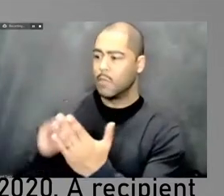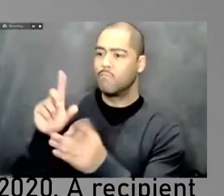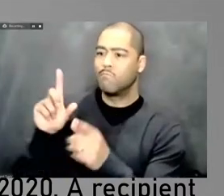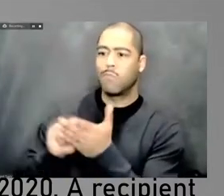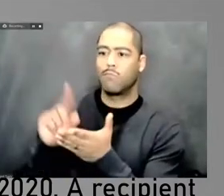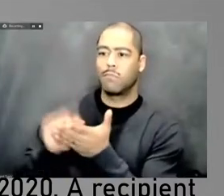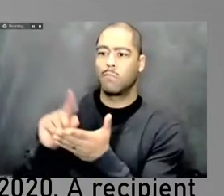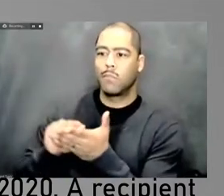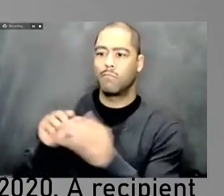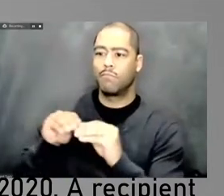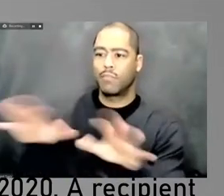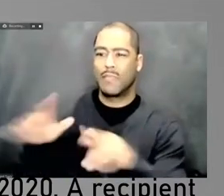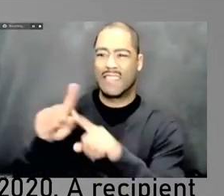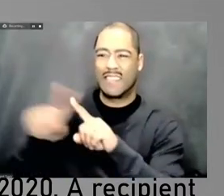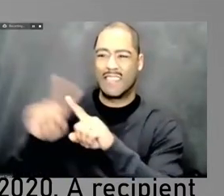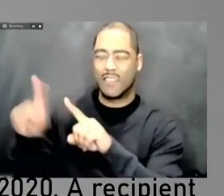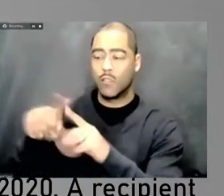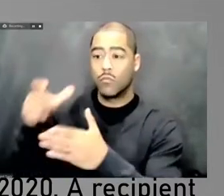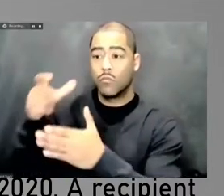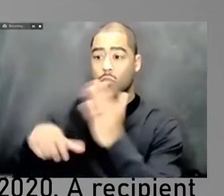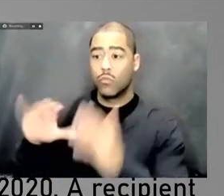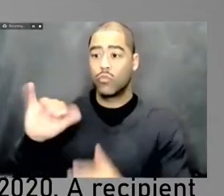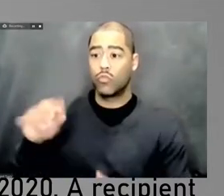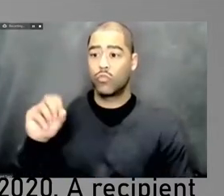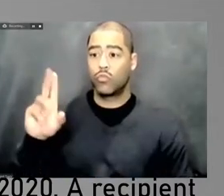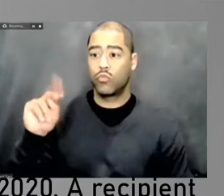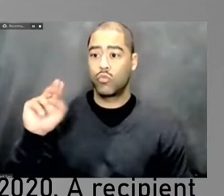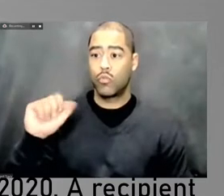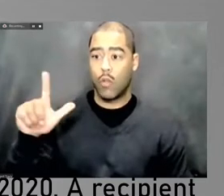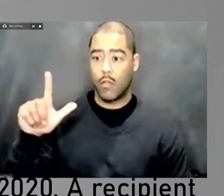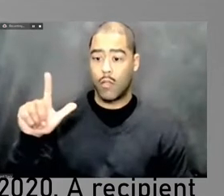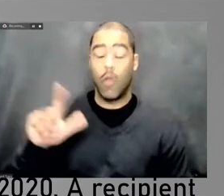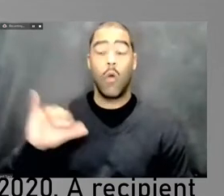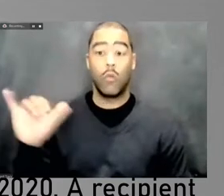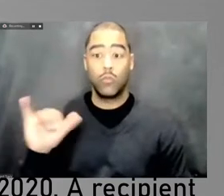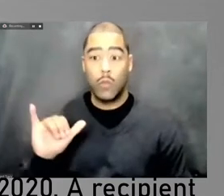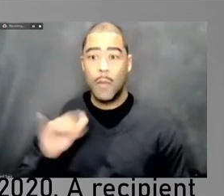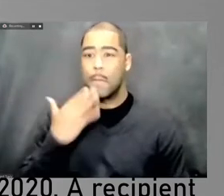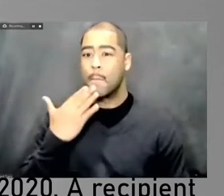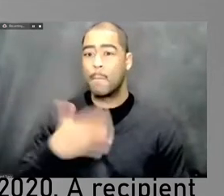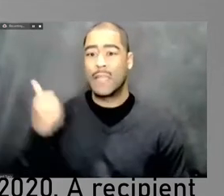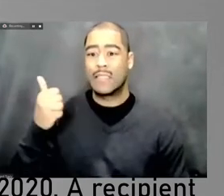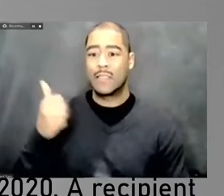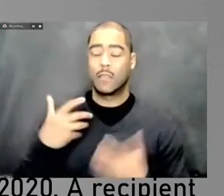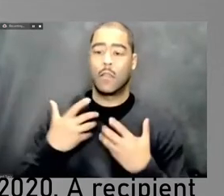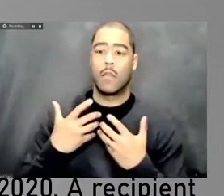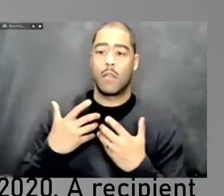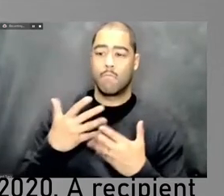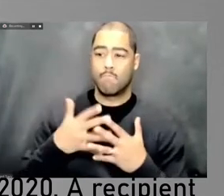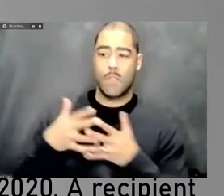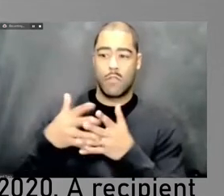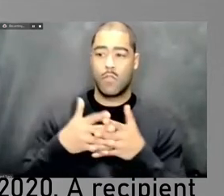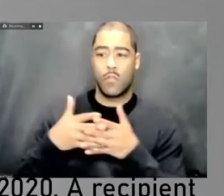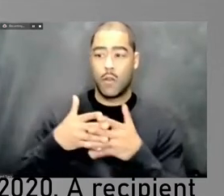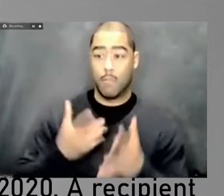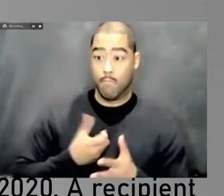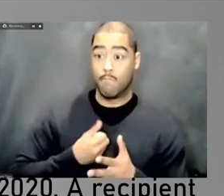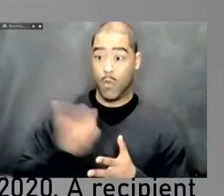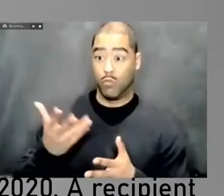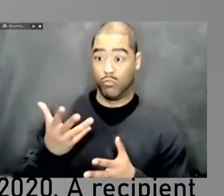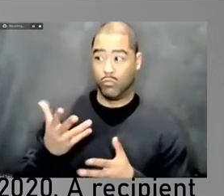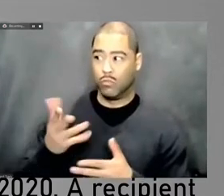the Best American Poetry. She has many awards, many prizes, and she currently